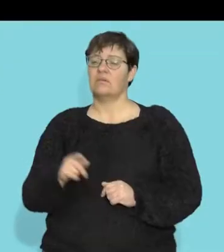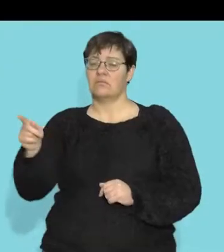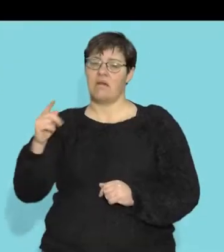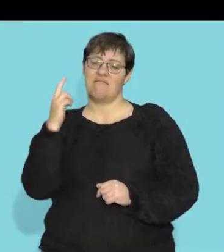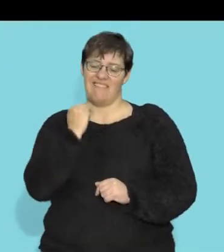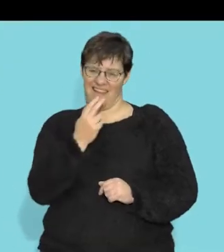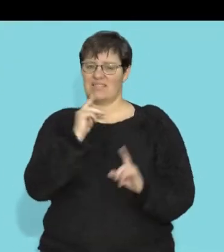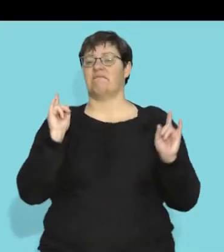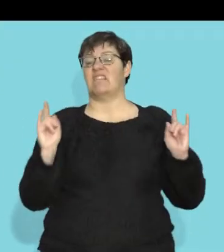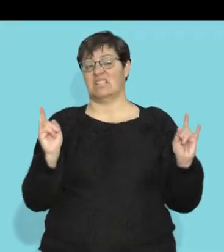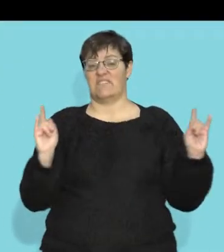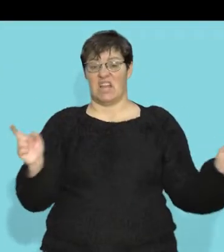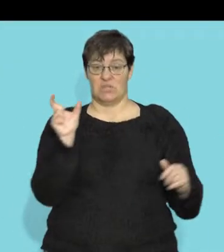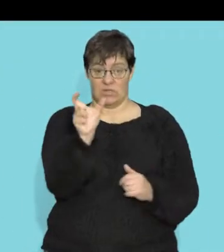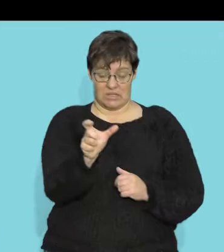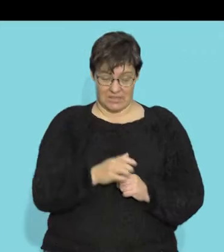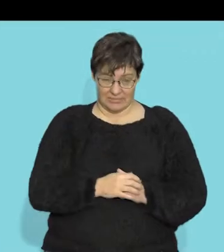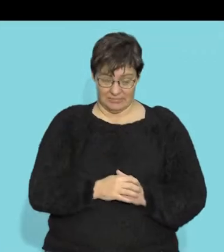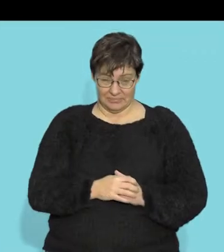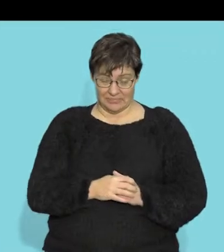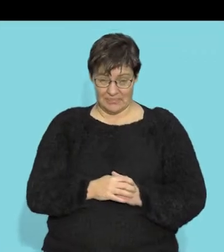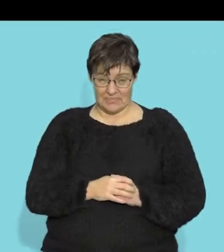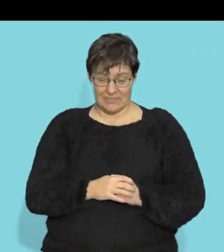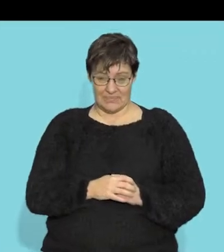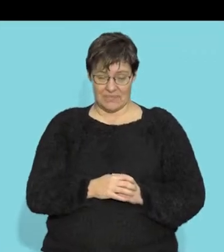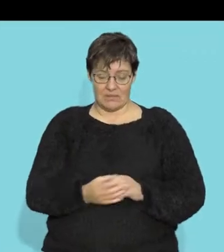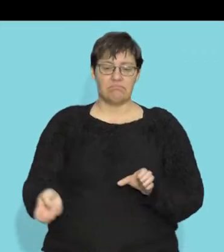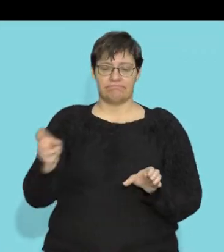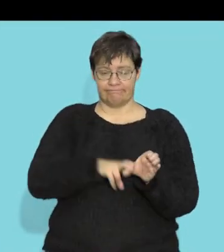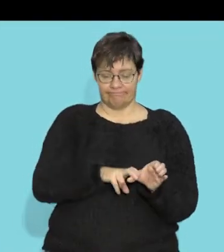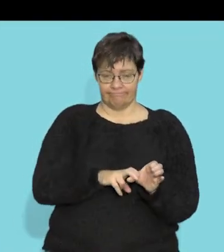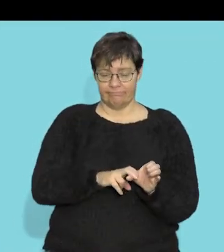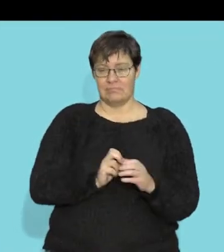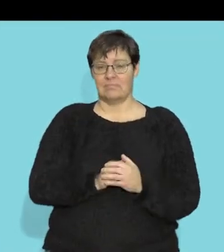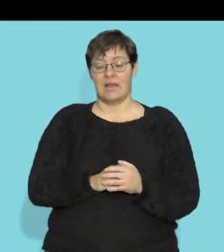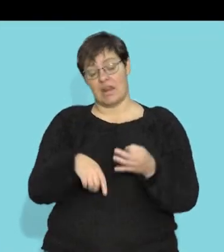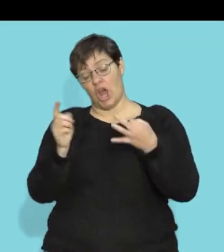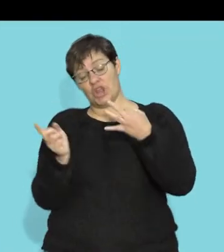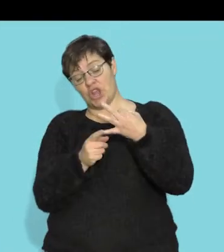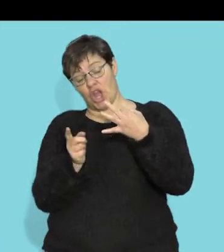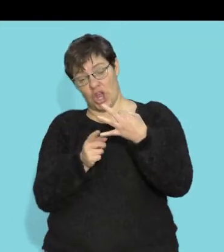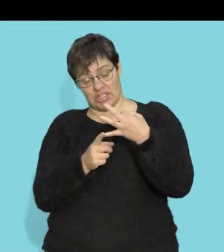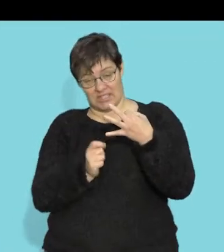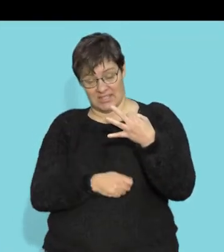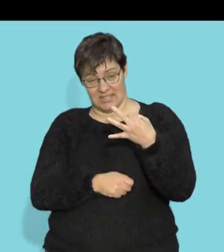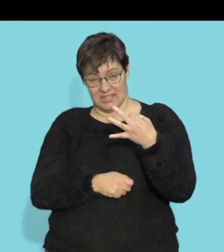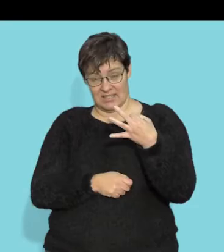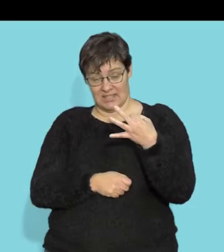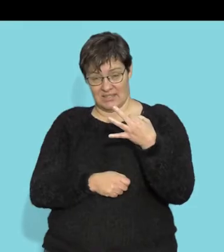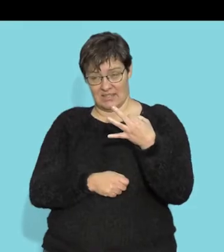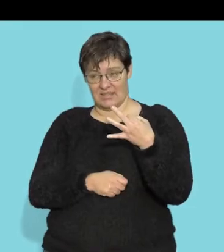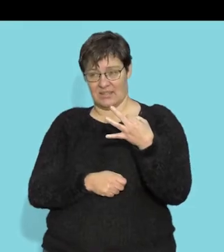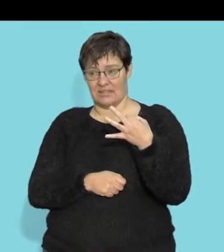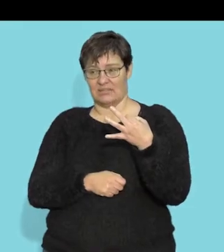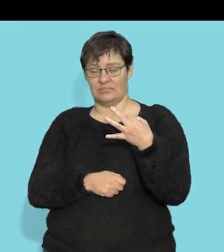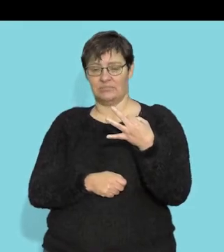Carbaminohemoglobin. Lovely big word. Now the next way, right, in which the carbon dioxide travels, and